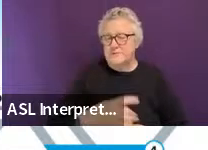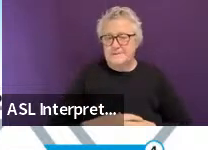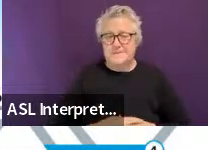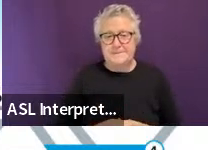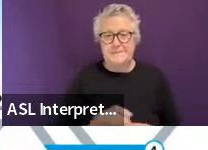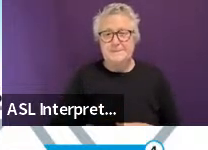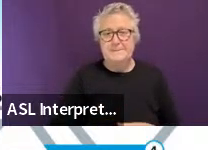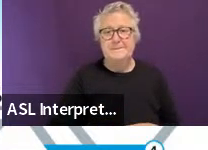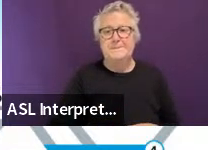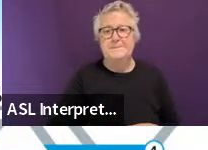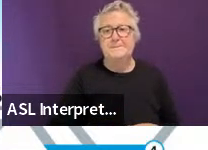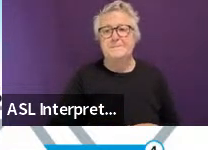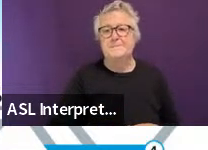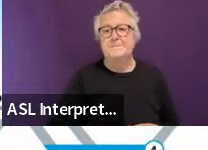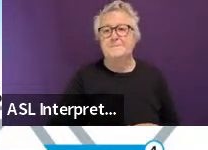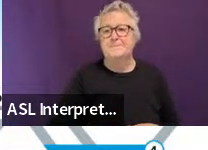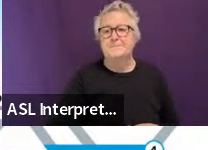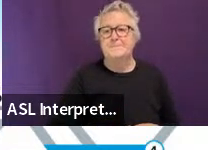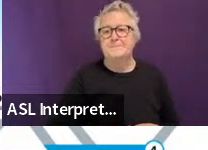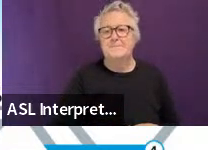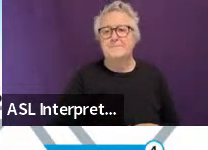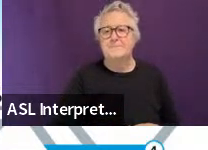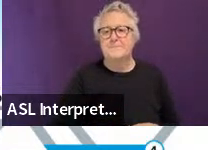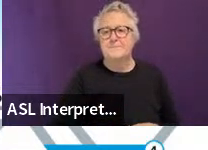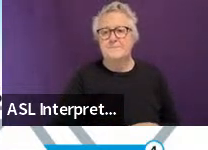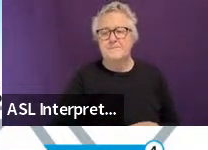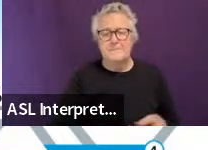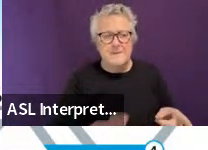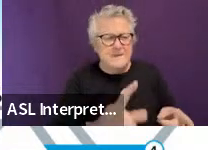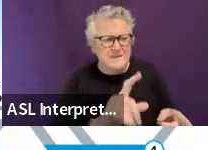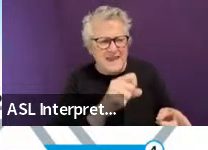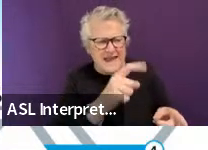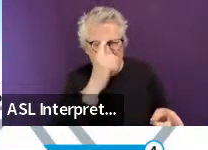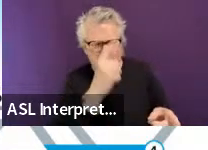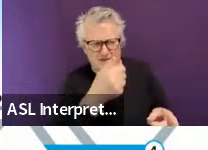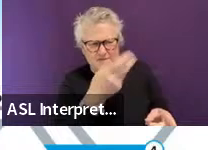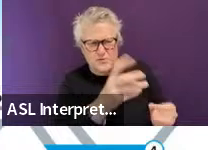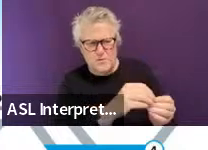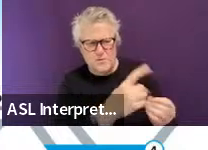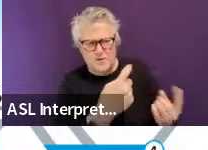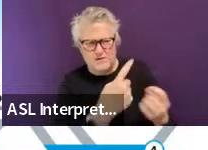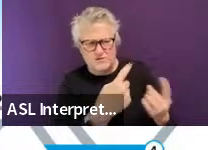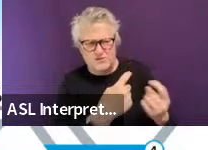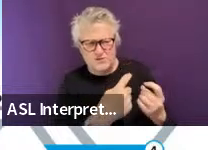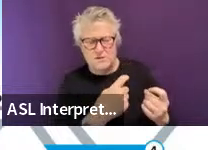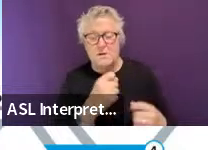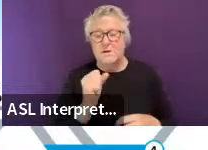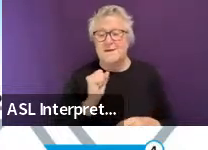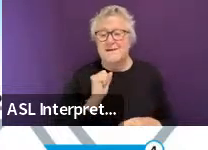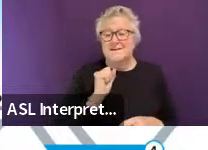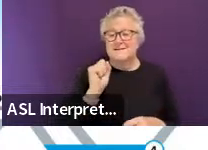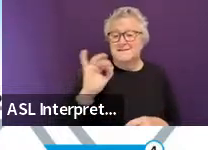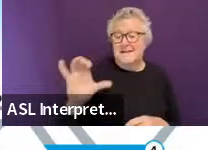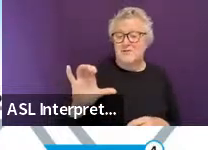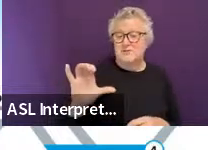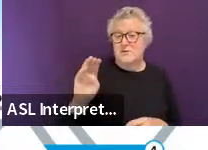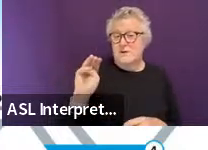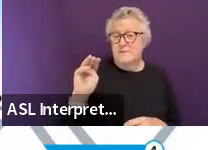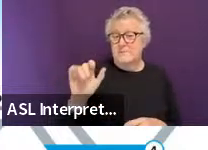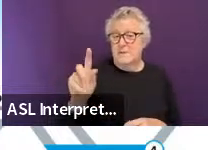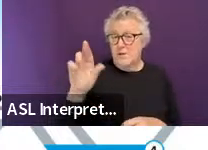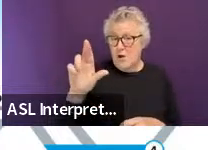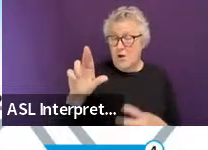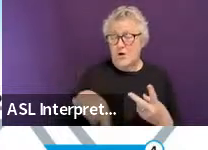We have two more questions. That added a few more questions, yes. Sorry. Secretary Millar, and then CAG co-chair